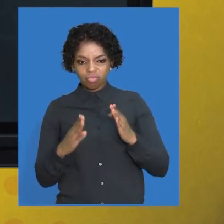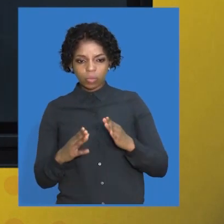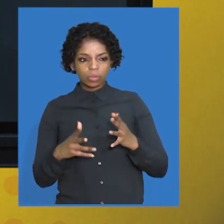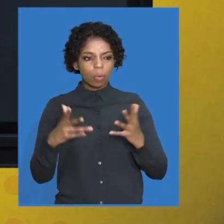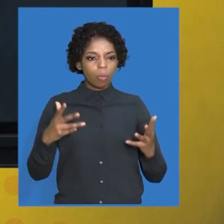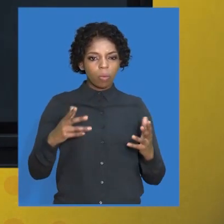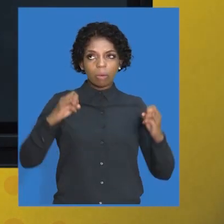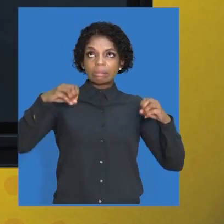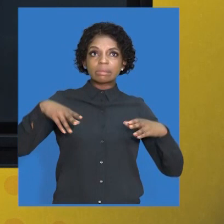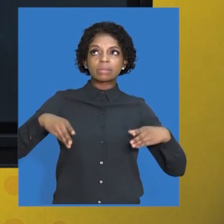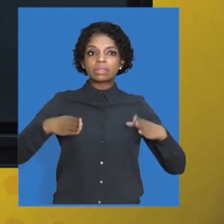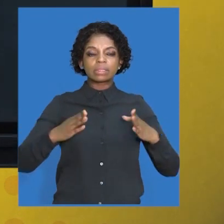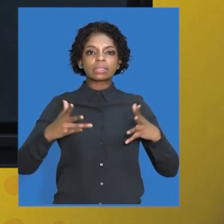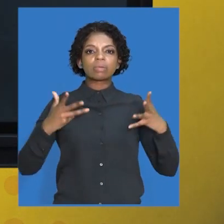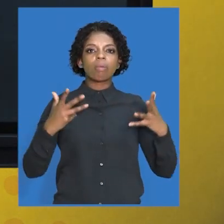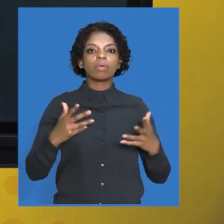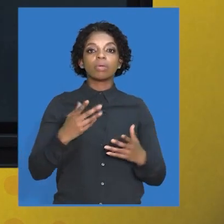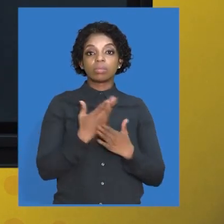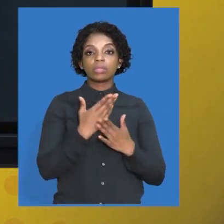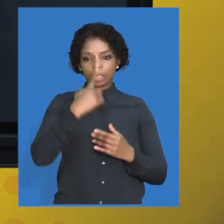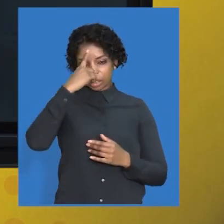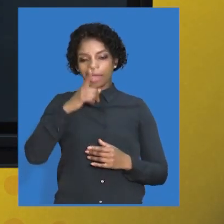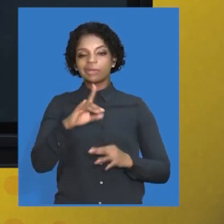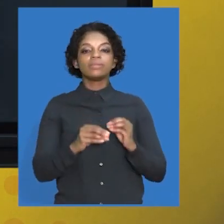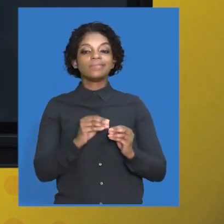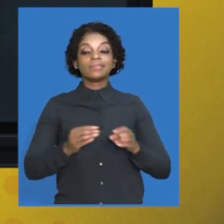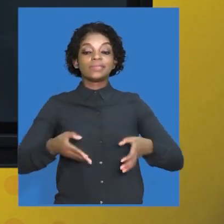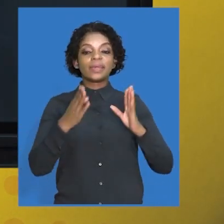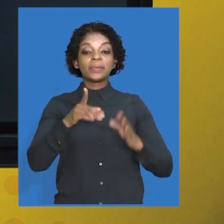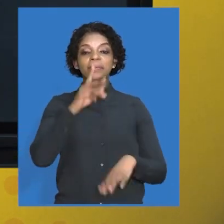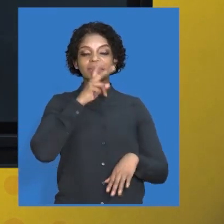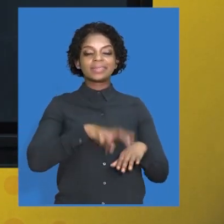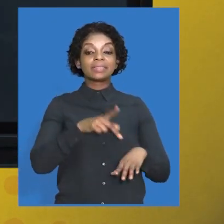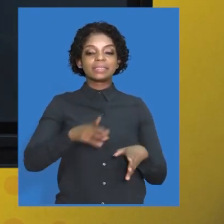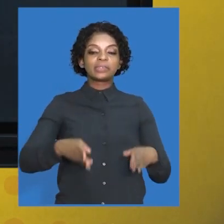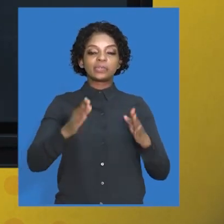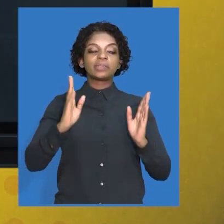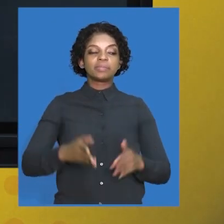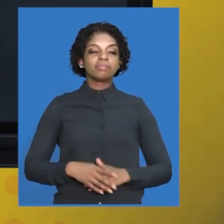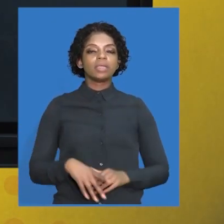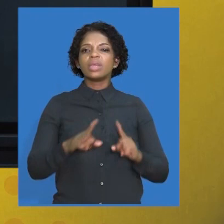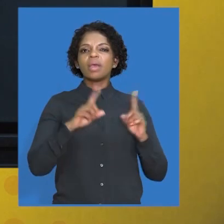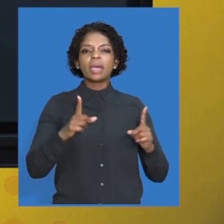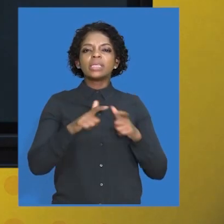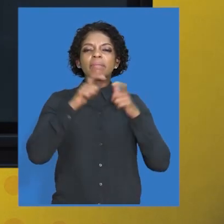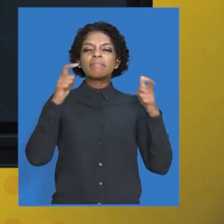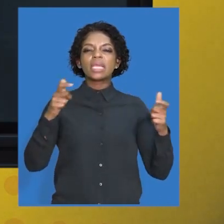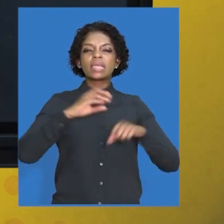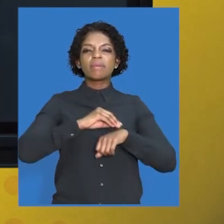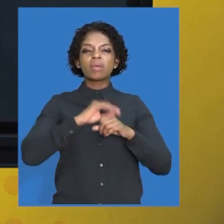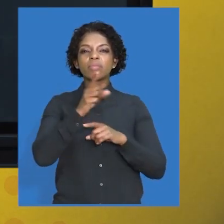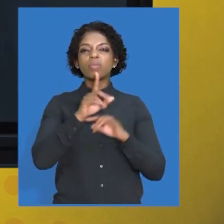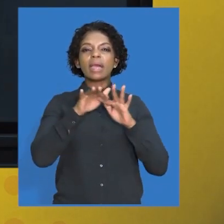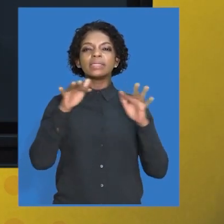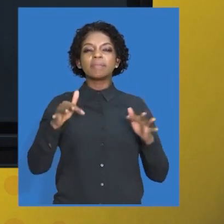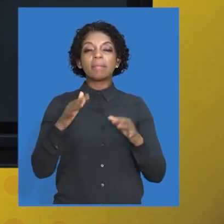they need is for us to build them a road. They're like, no, our biggest issue is that we have so much unemployment and we have people that are